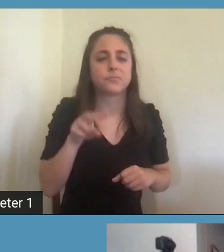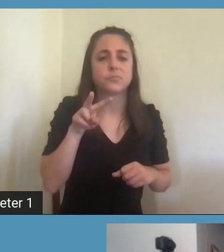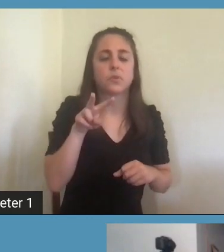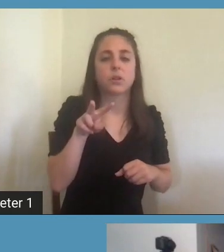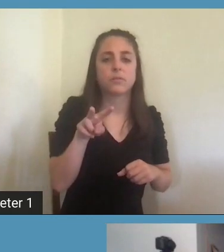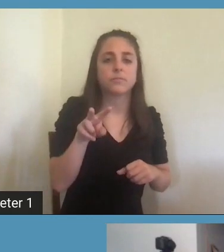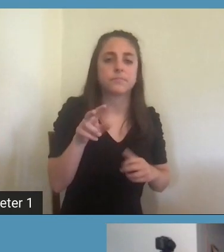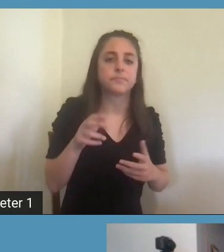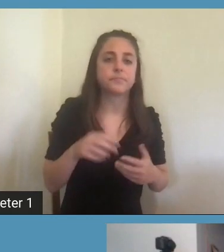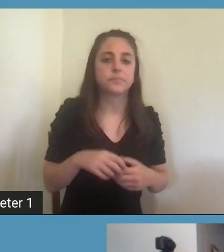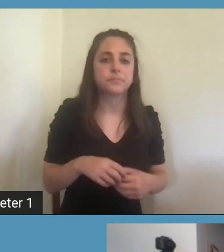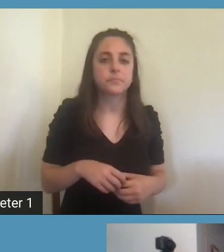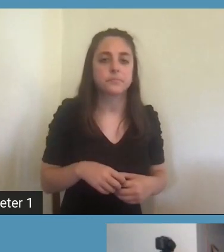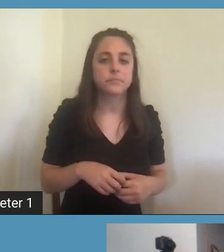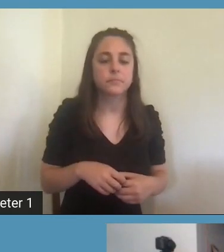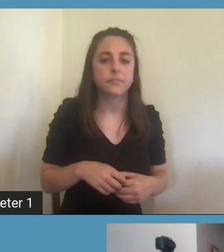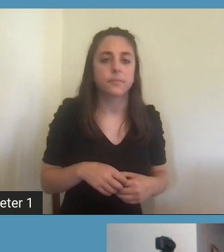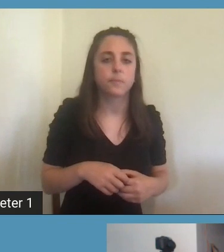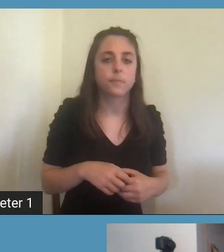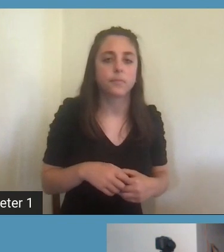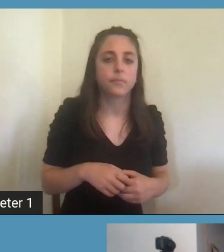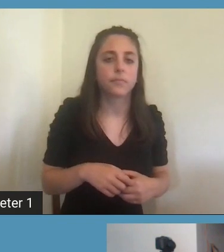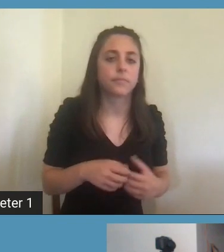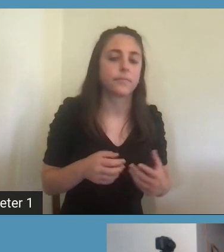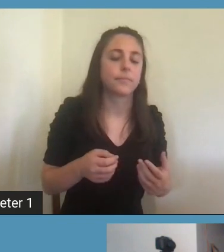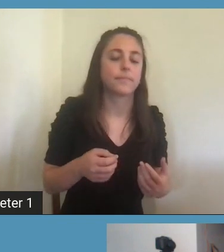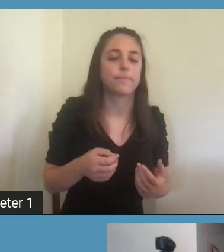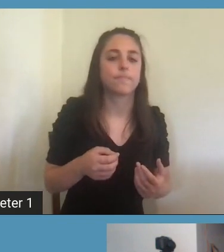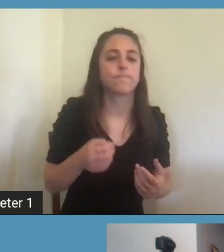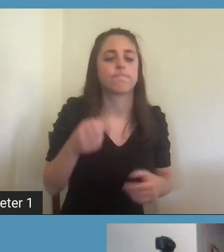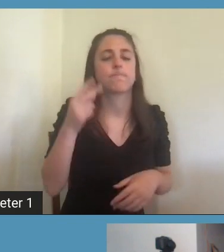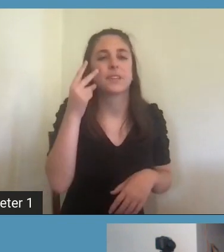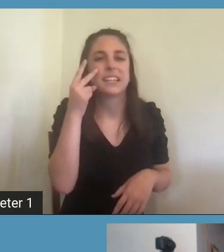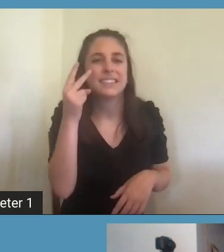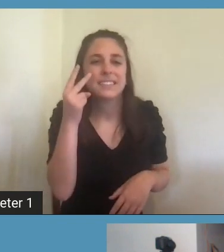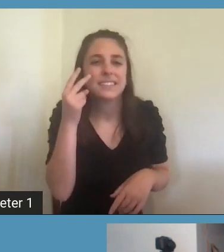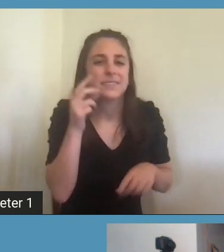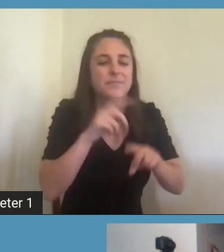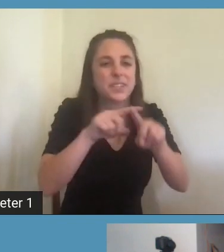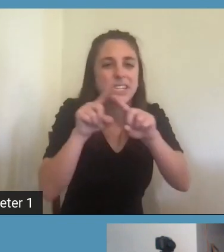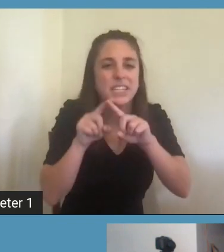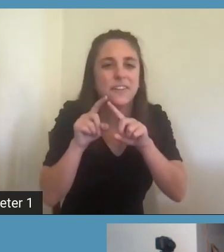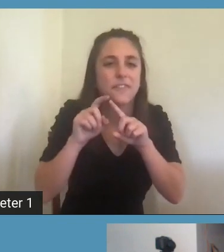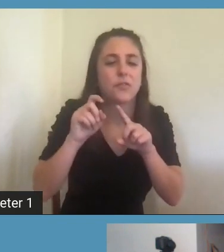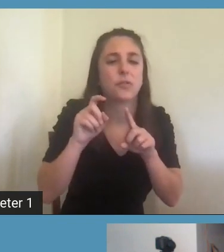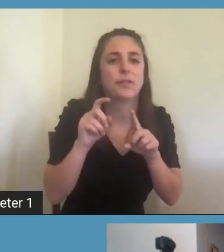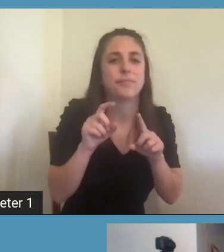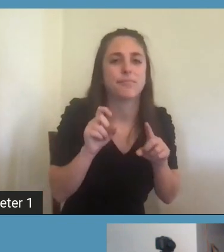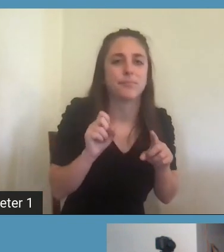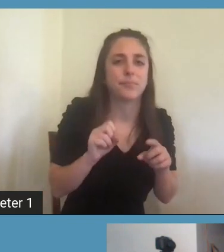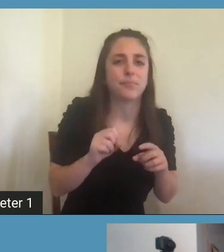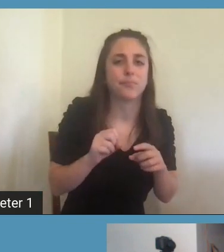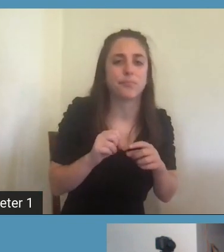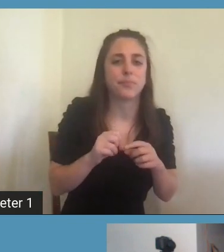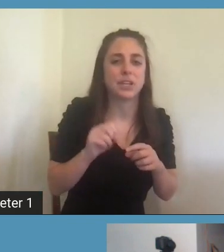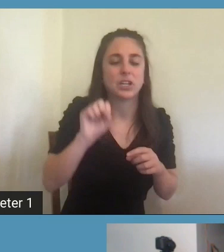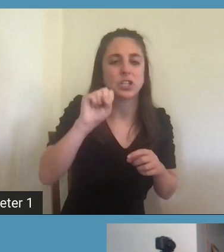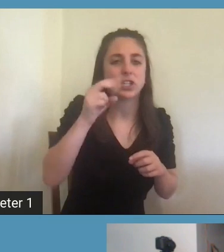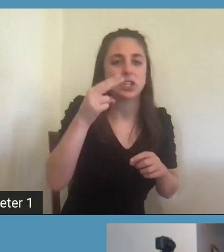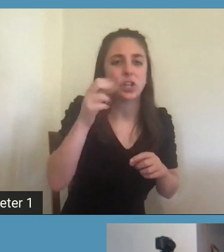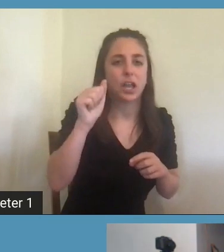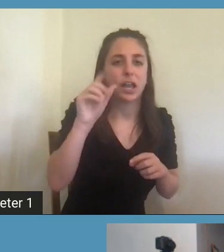because it's just sort of all these miniature shadows. You can tell, like even street lights,